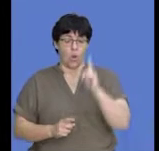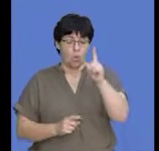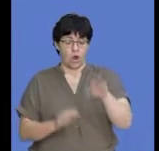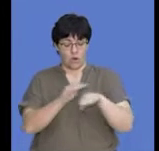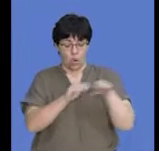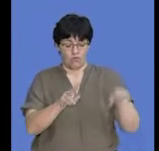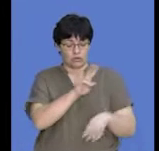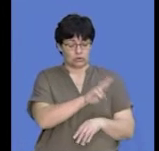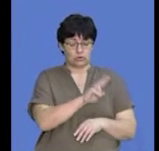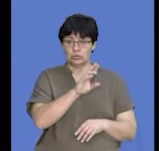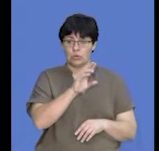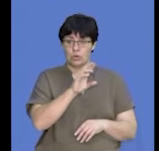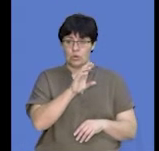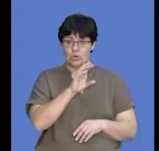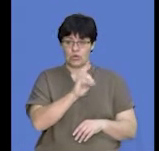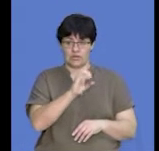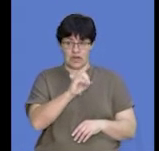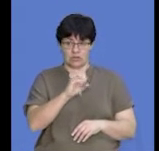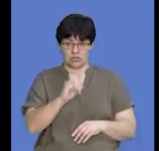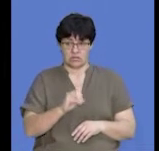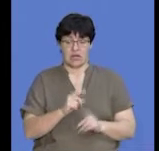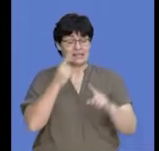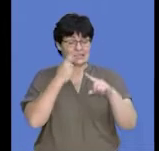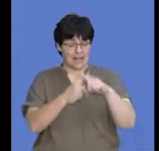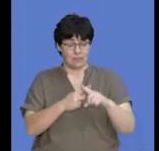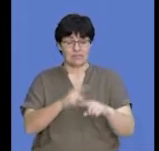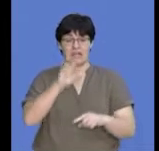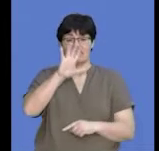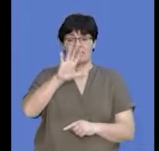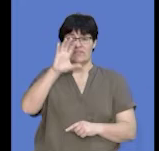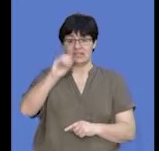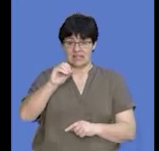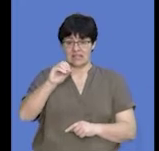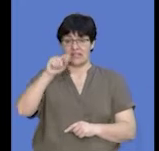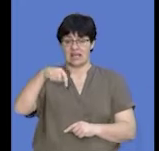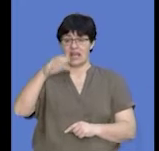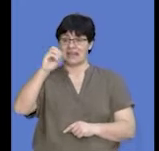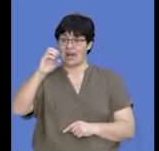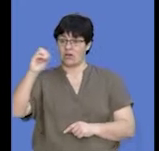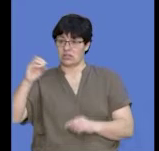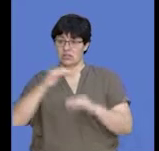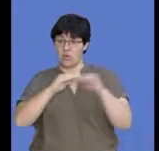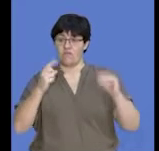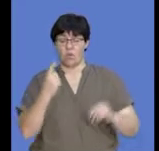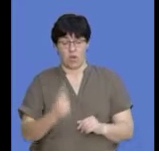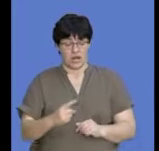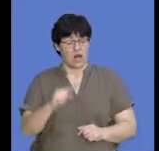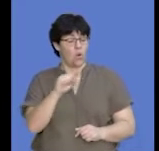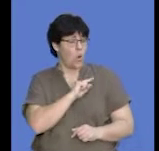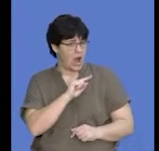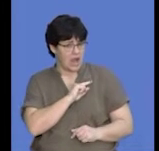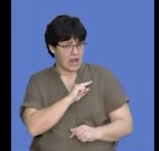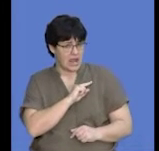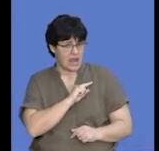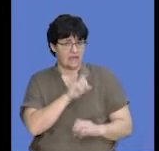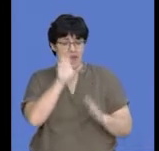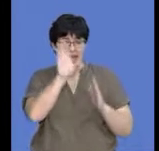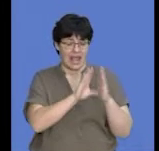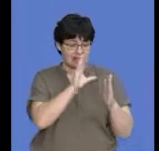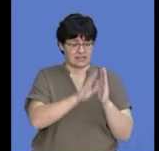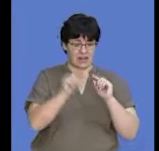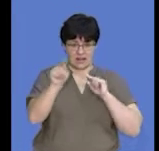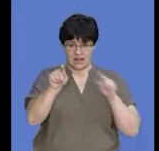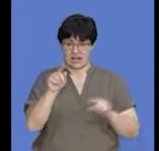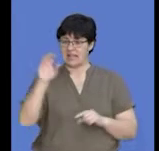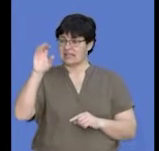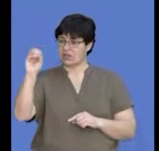1/2000 times 50,000 over 1. Why? Because in this particular example, when I cancel my zeros, that's